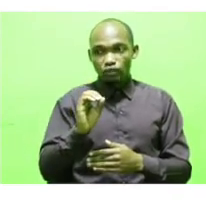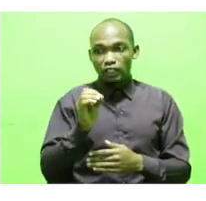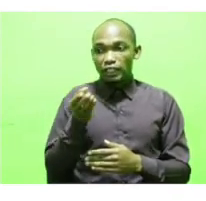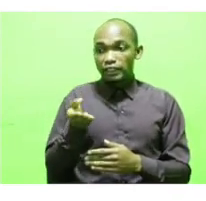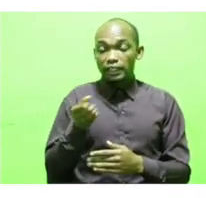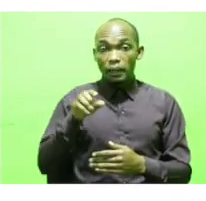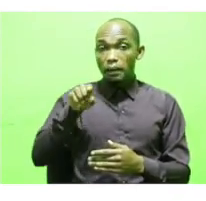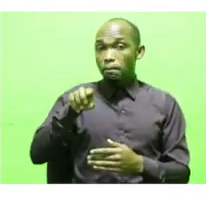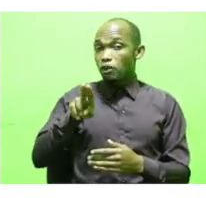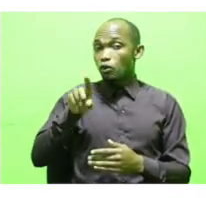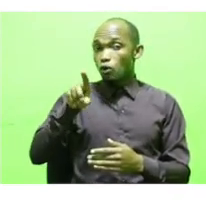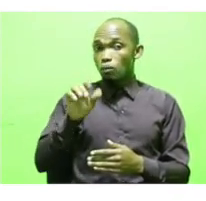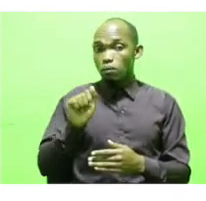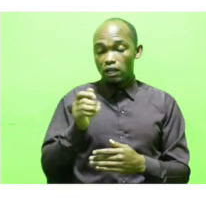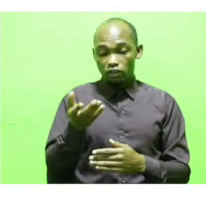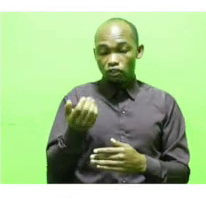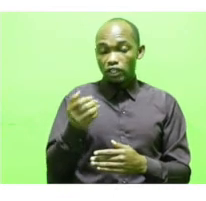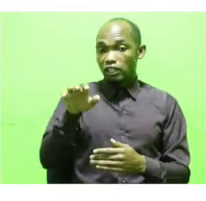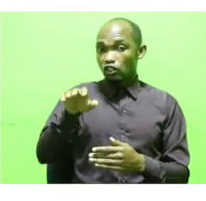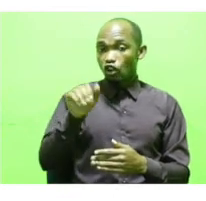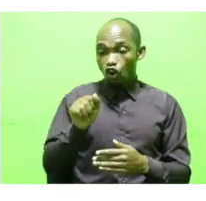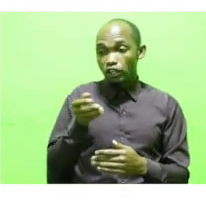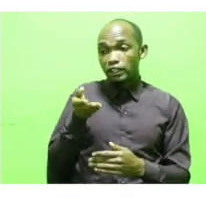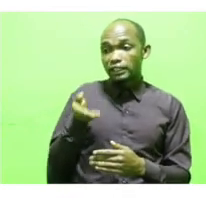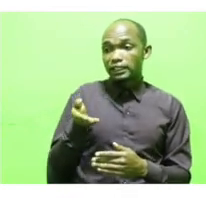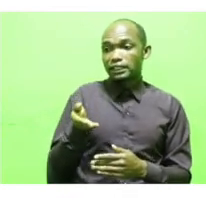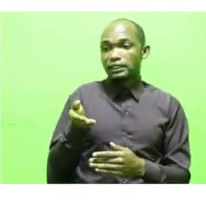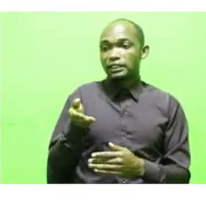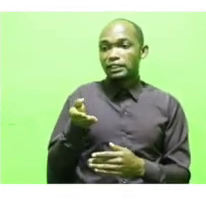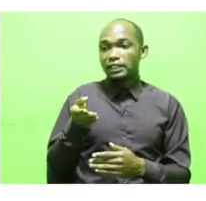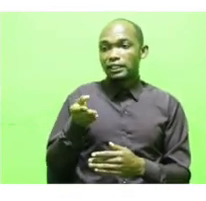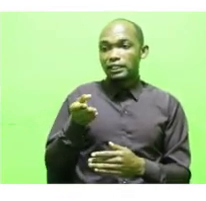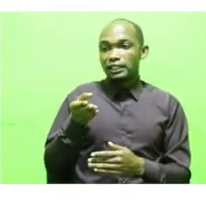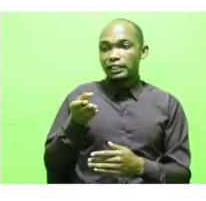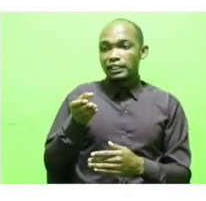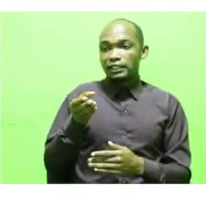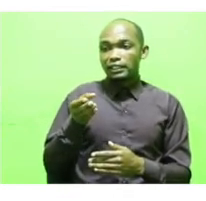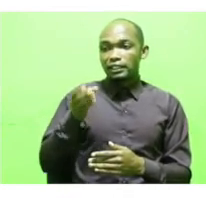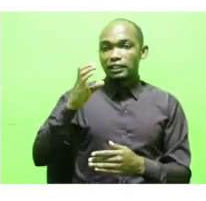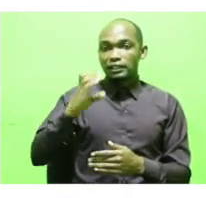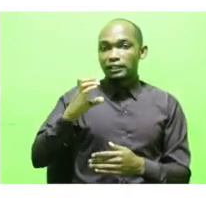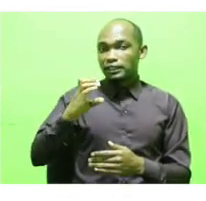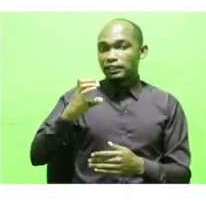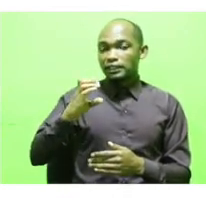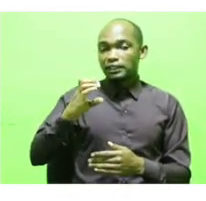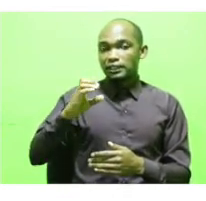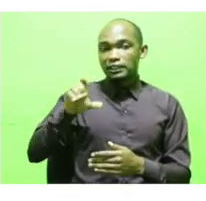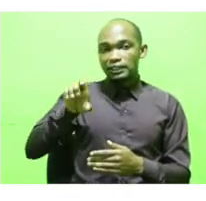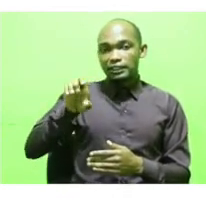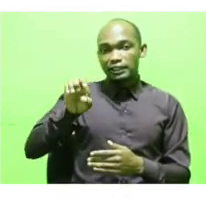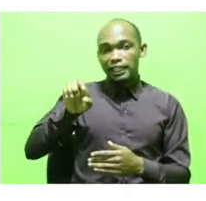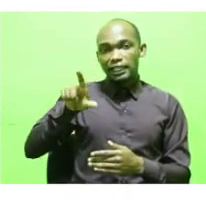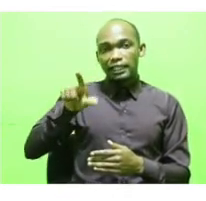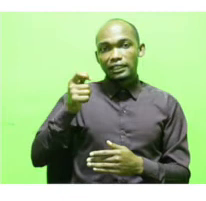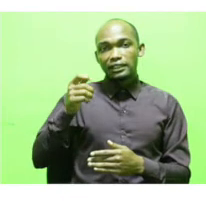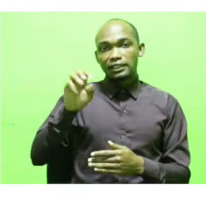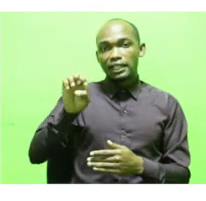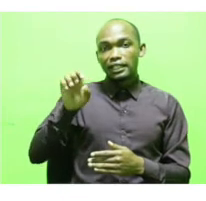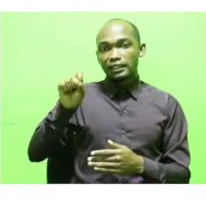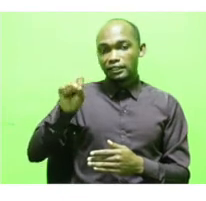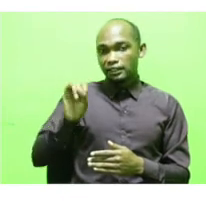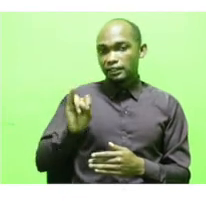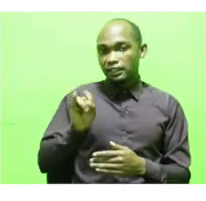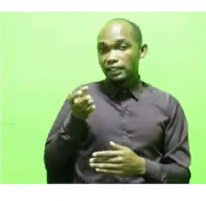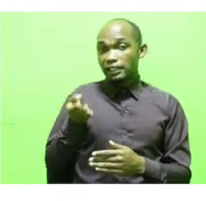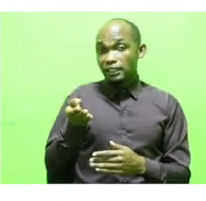chrysalis. And the adult imago is the adult organism, or is the adult insect. And